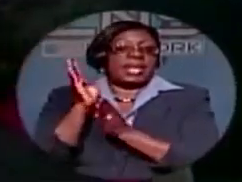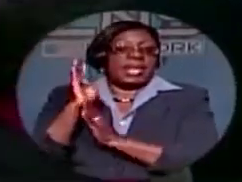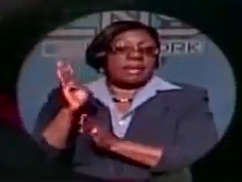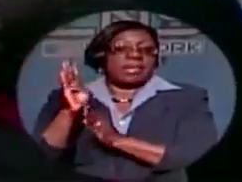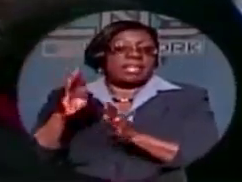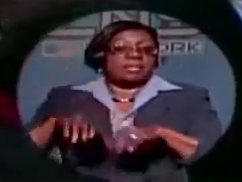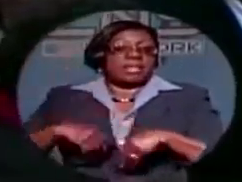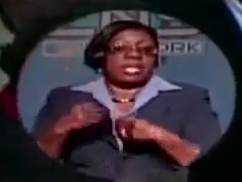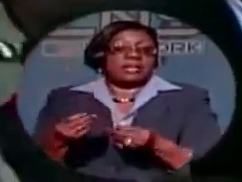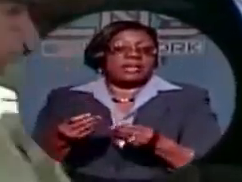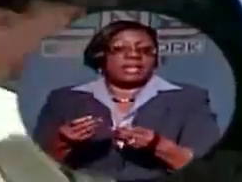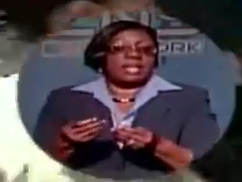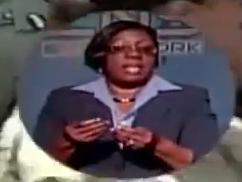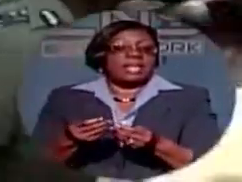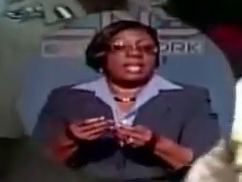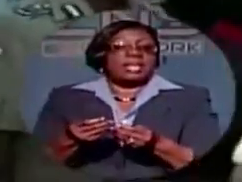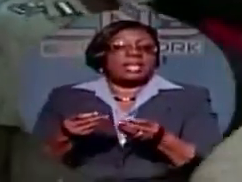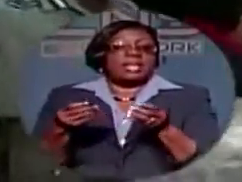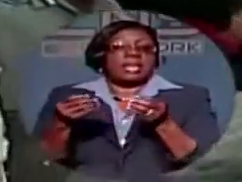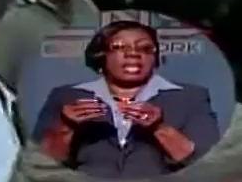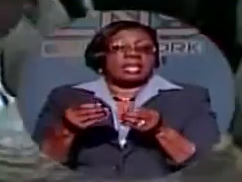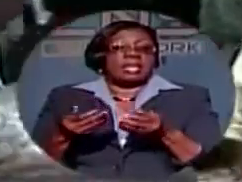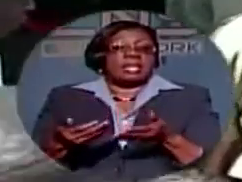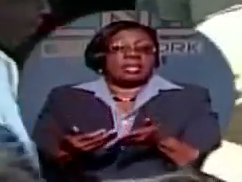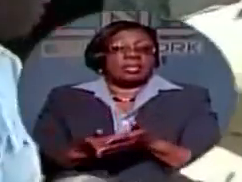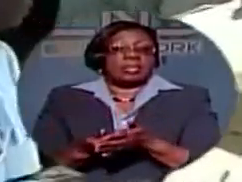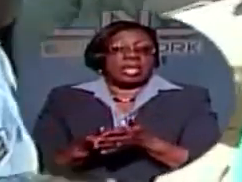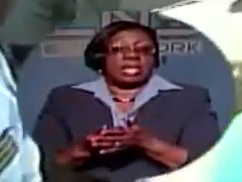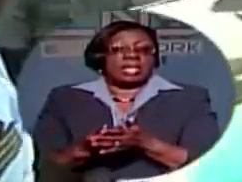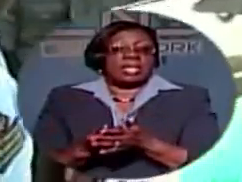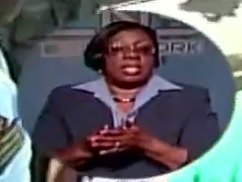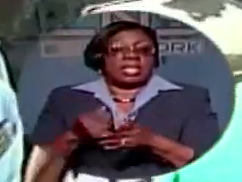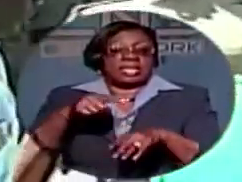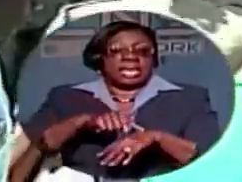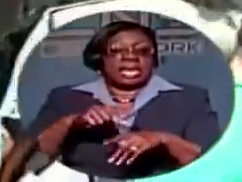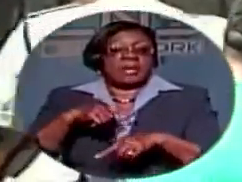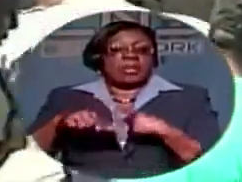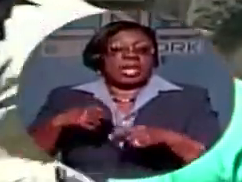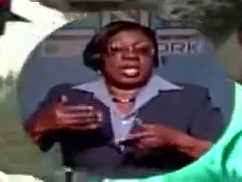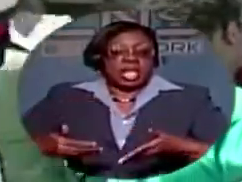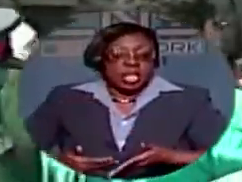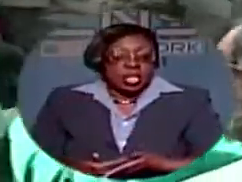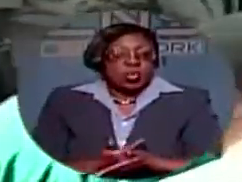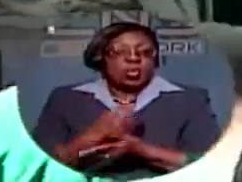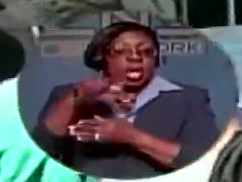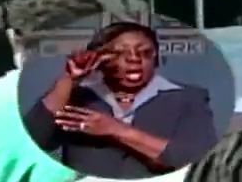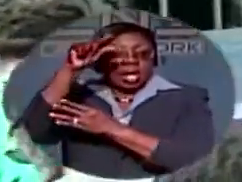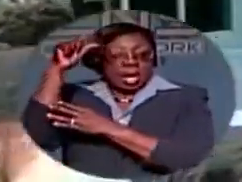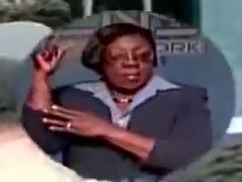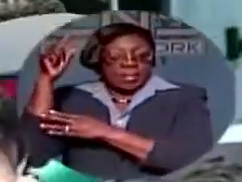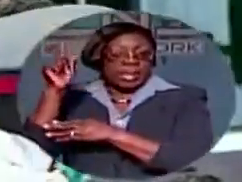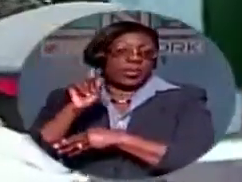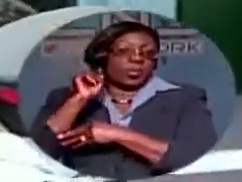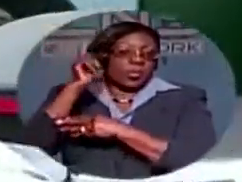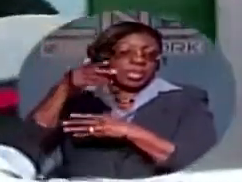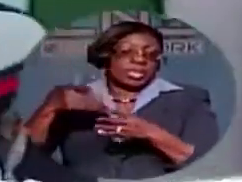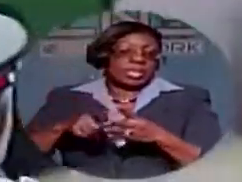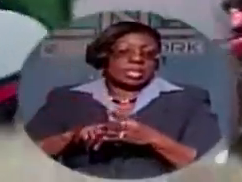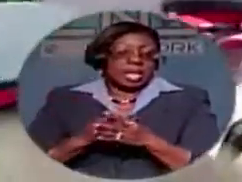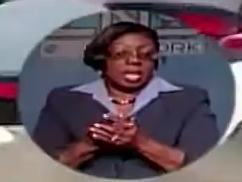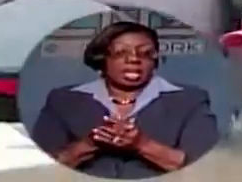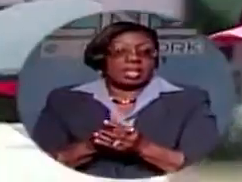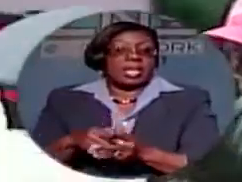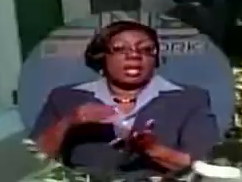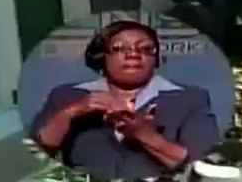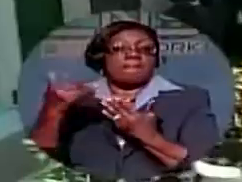an even more confined window of opportunity for elections to be called. National Security Minister and Leader of Government Business under the old parliamentary session,